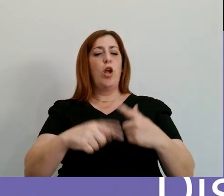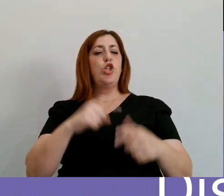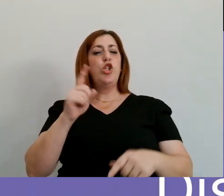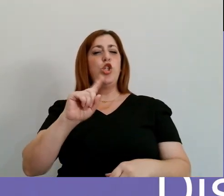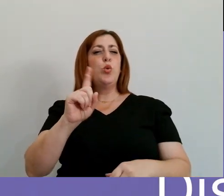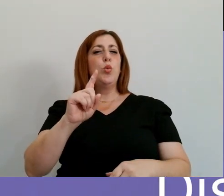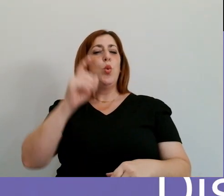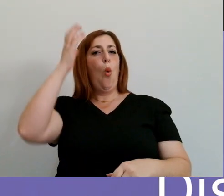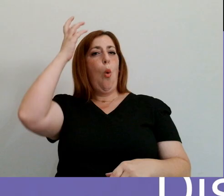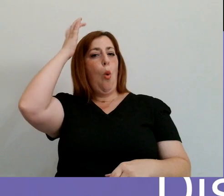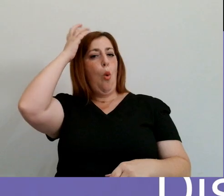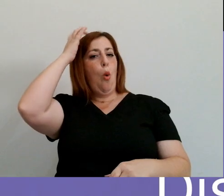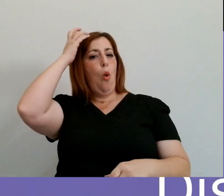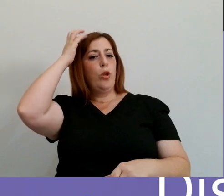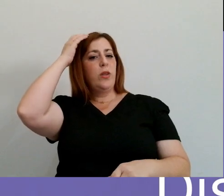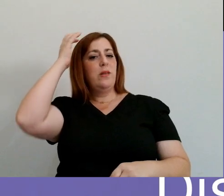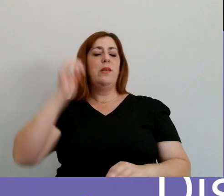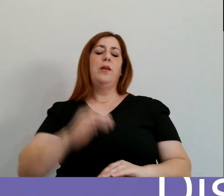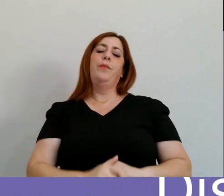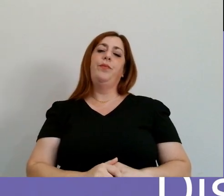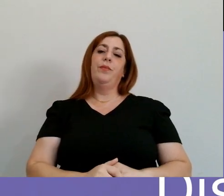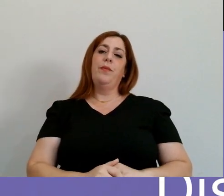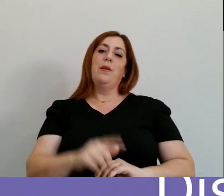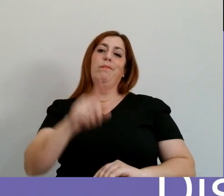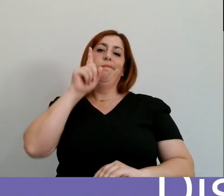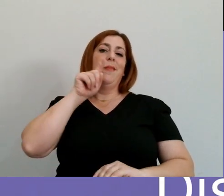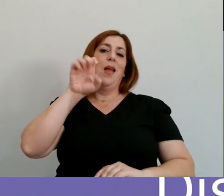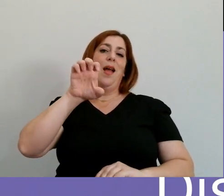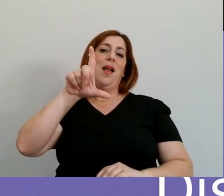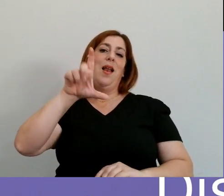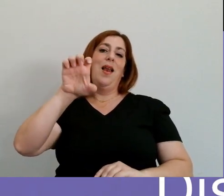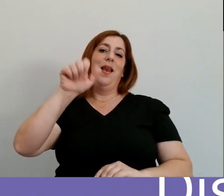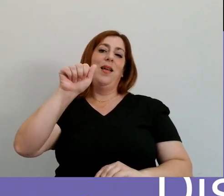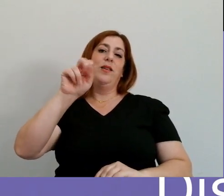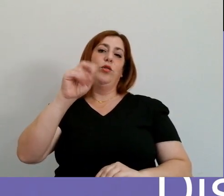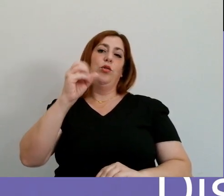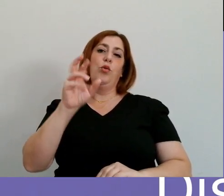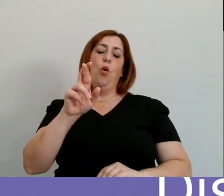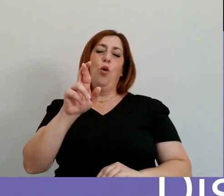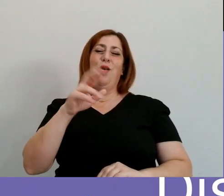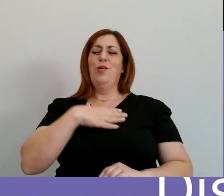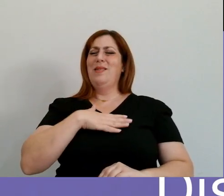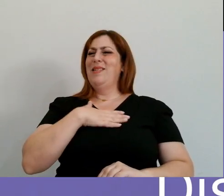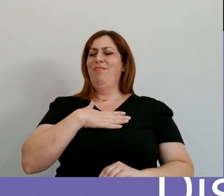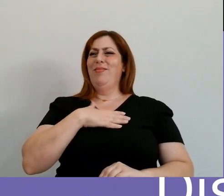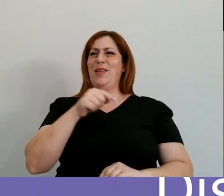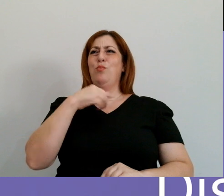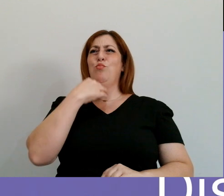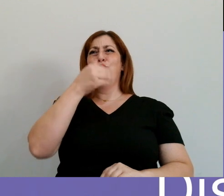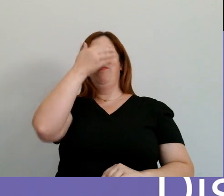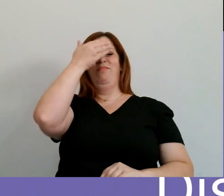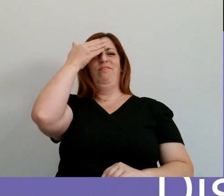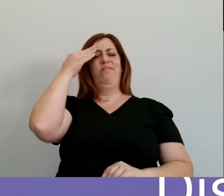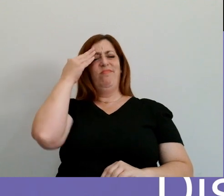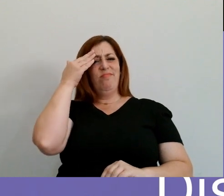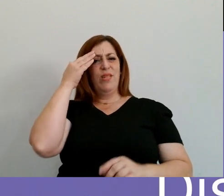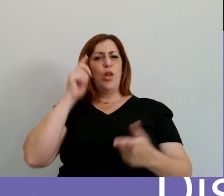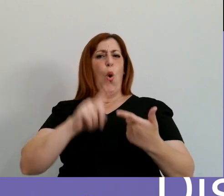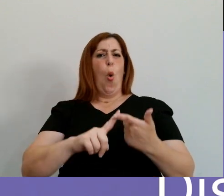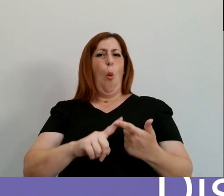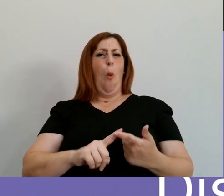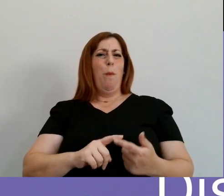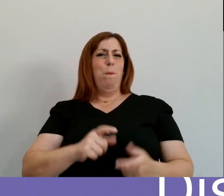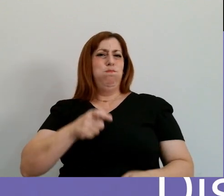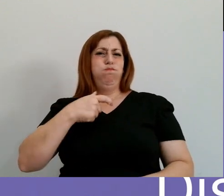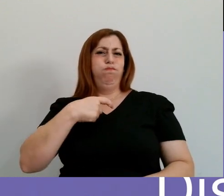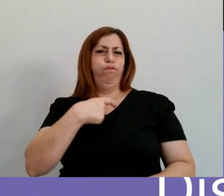what autism is. So Eleanor had said that I think that autism is not a disease or a personality type, it's a different way that the brain